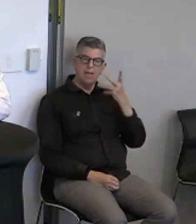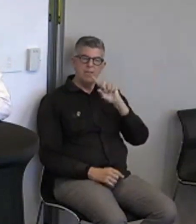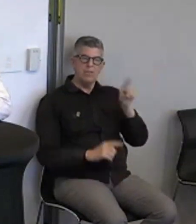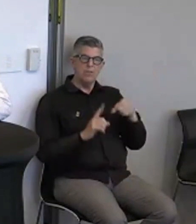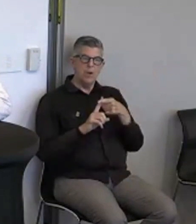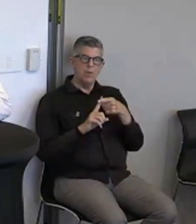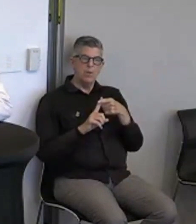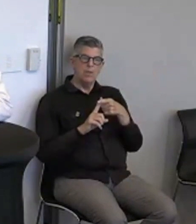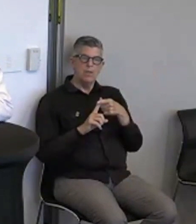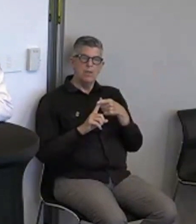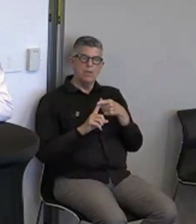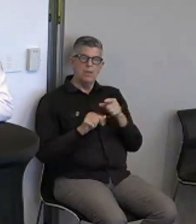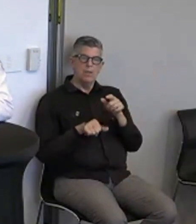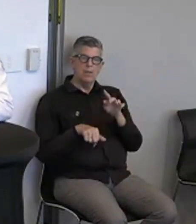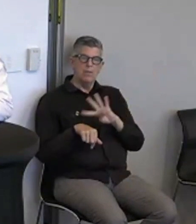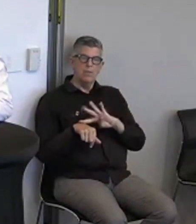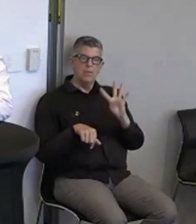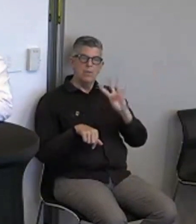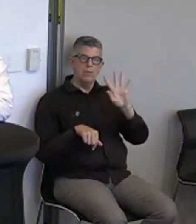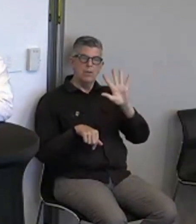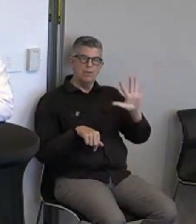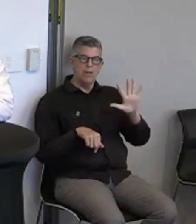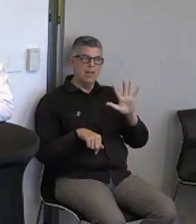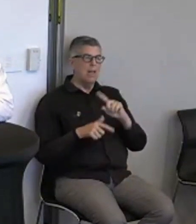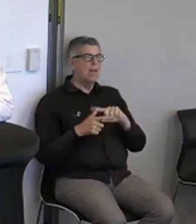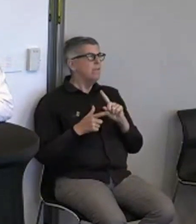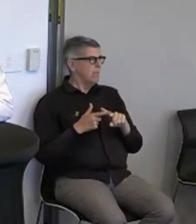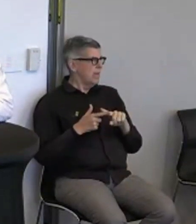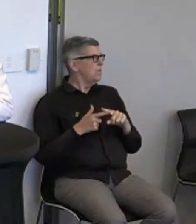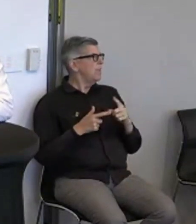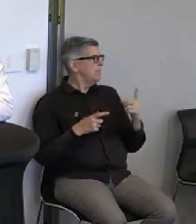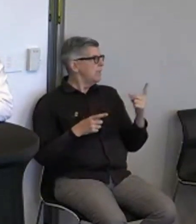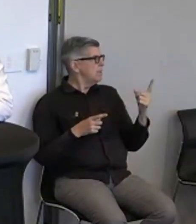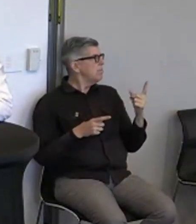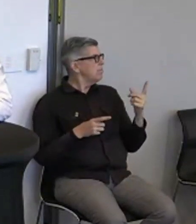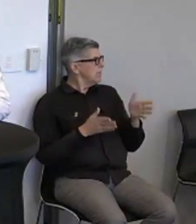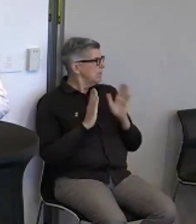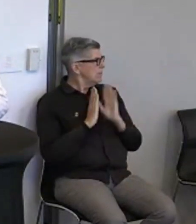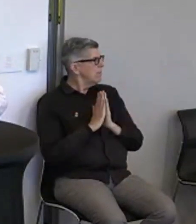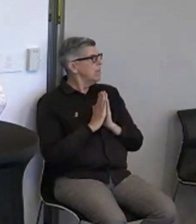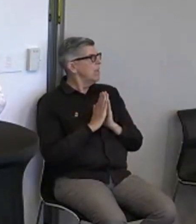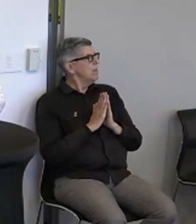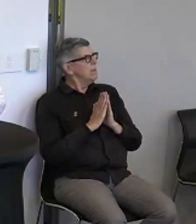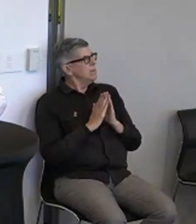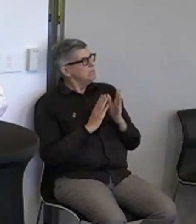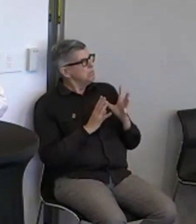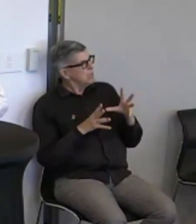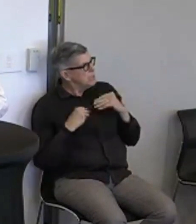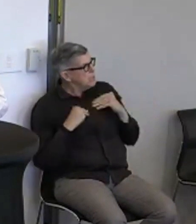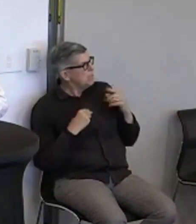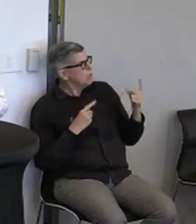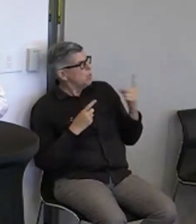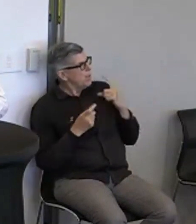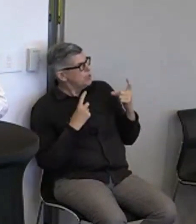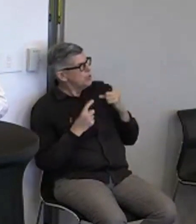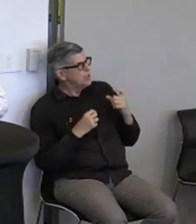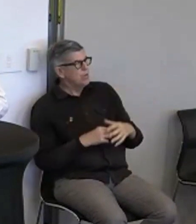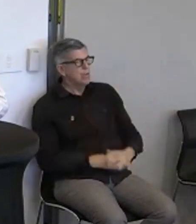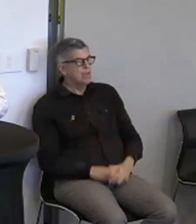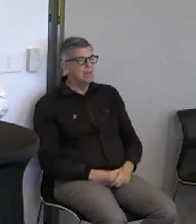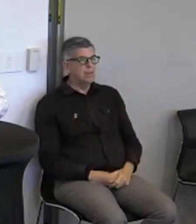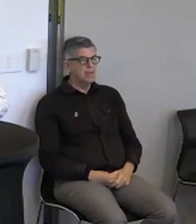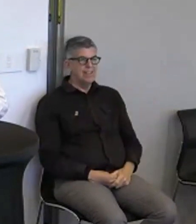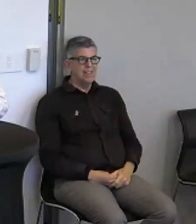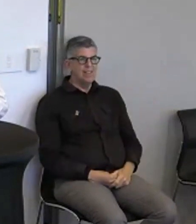1:45? Is that, and we can go to questions at that time? Sure, it's 21 minutes. Is that about right? Right now,